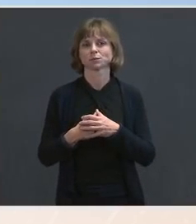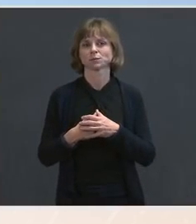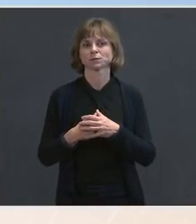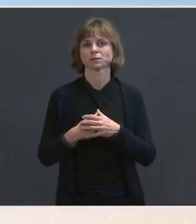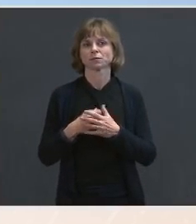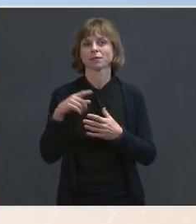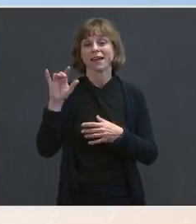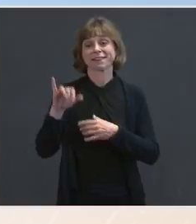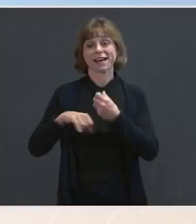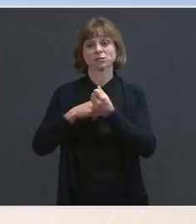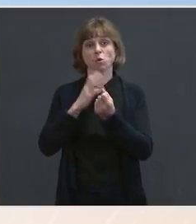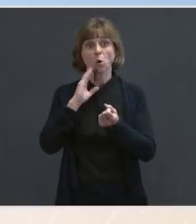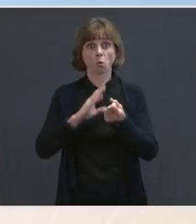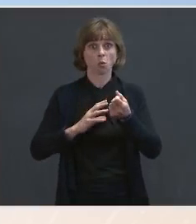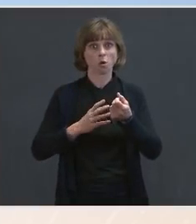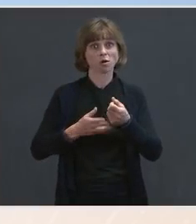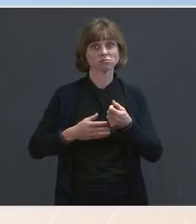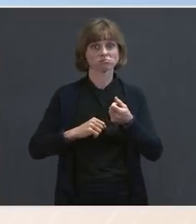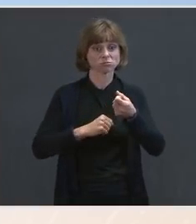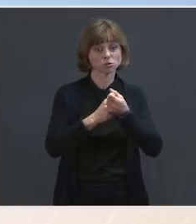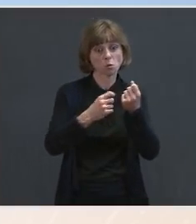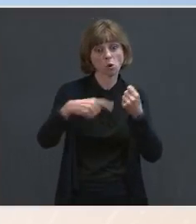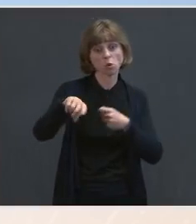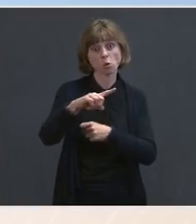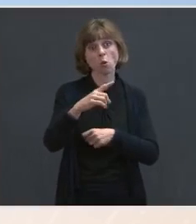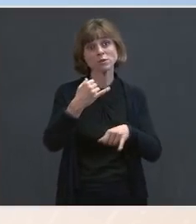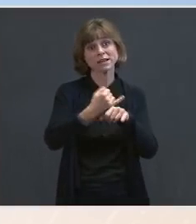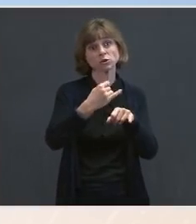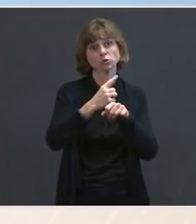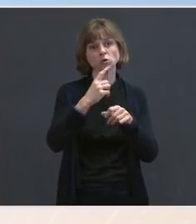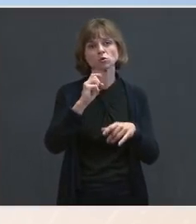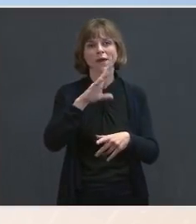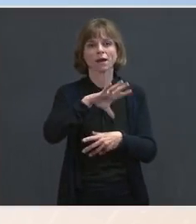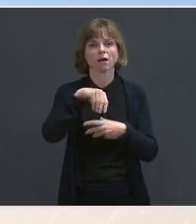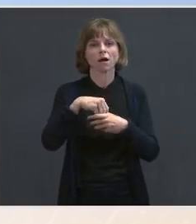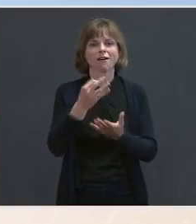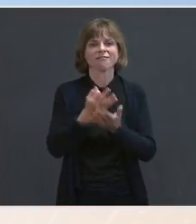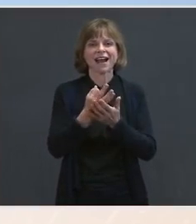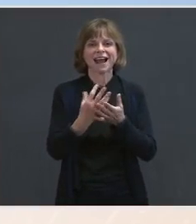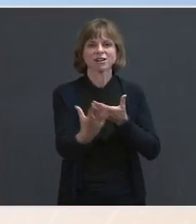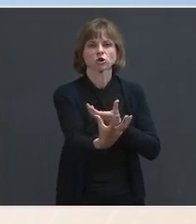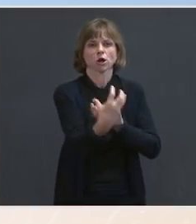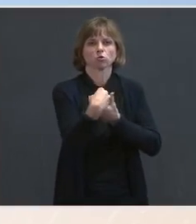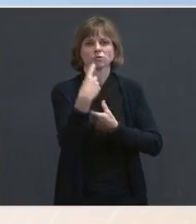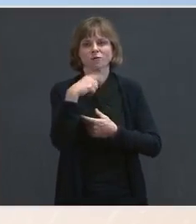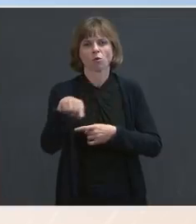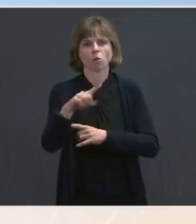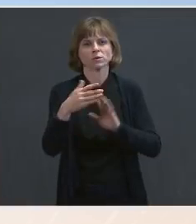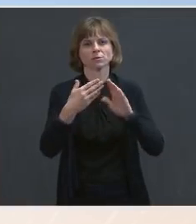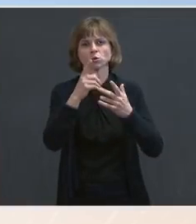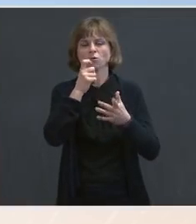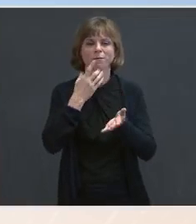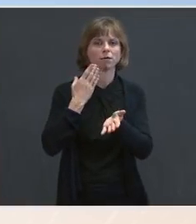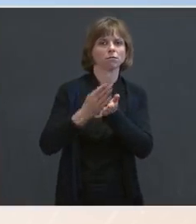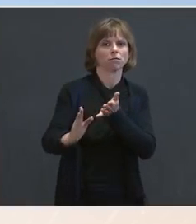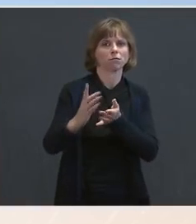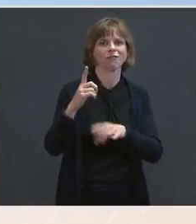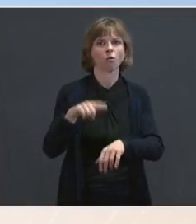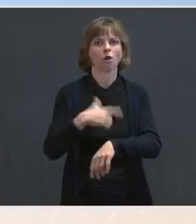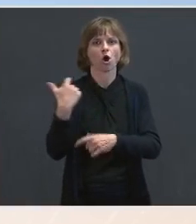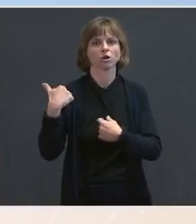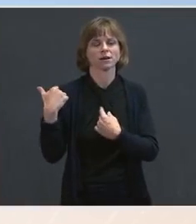can continue to play important roles in fostering financial inclusion for communities that have been shut out for far too long.